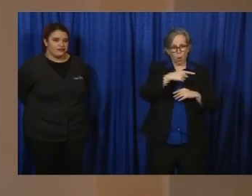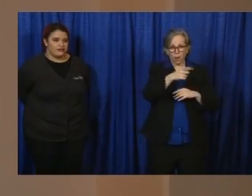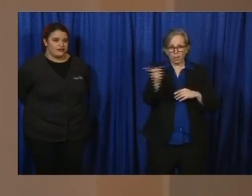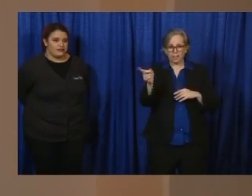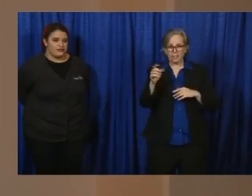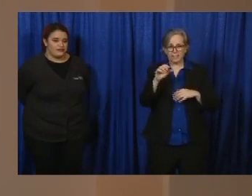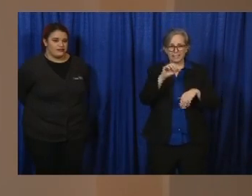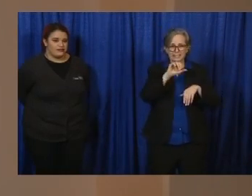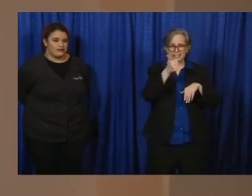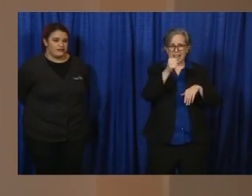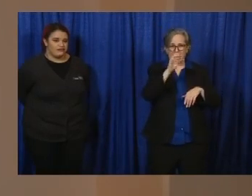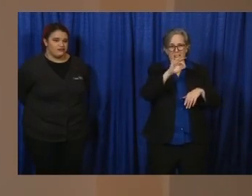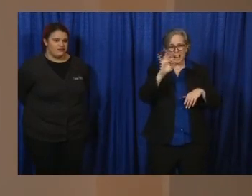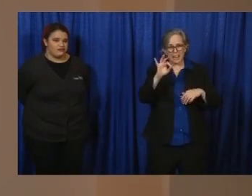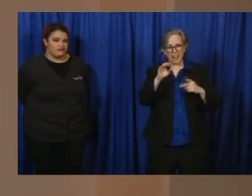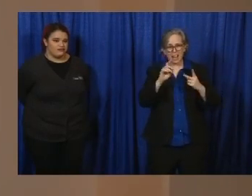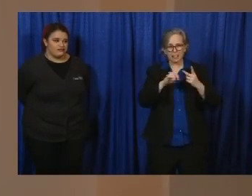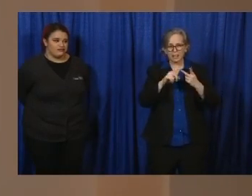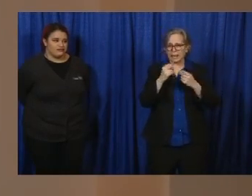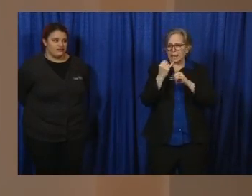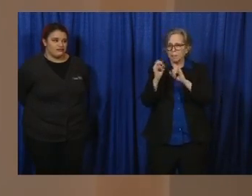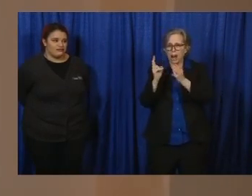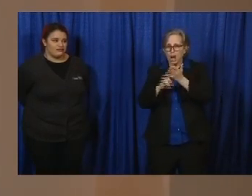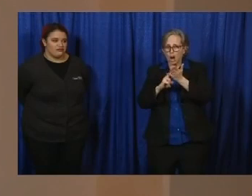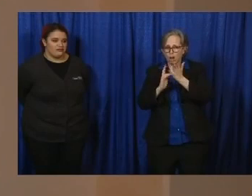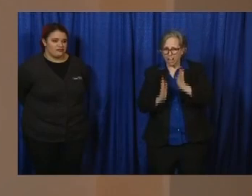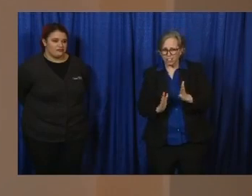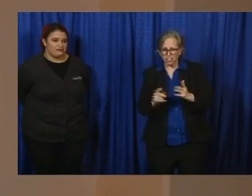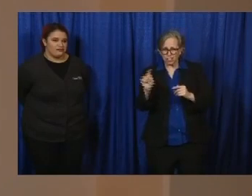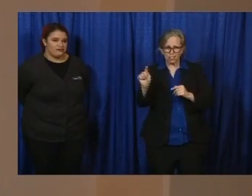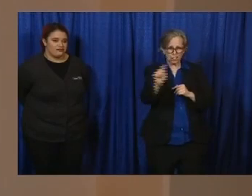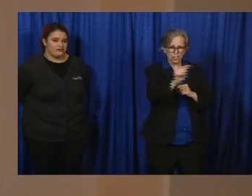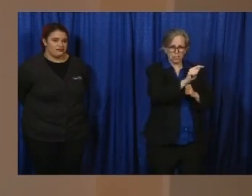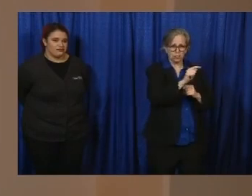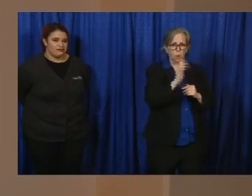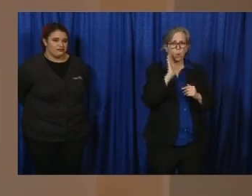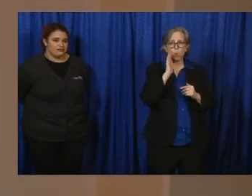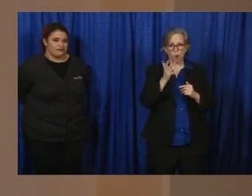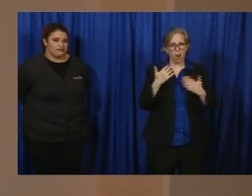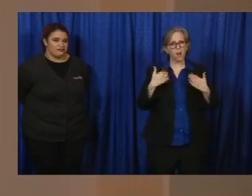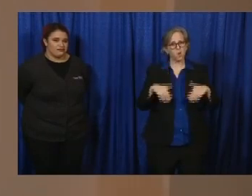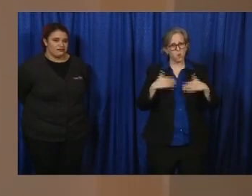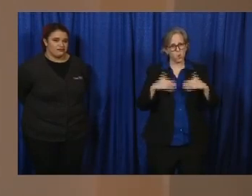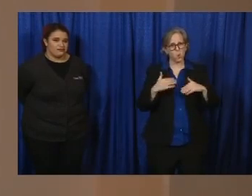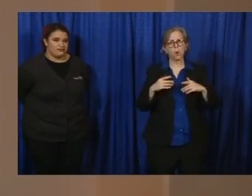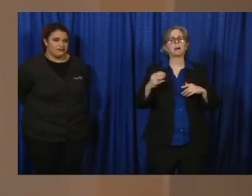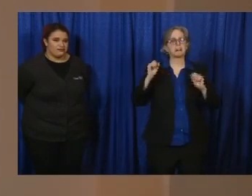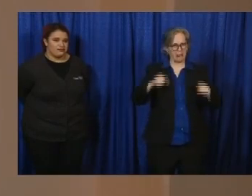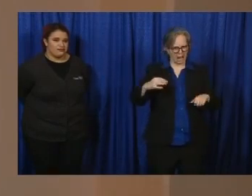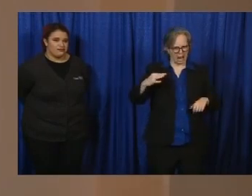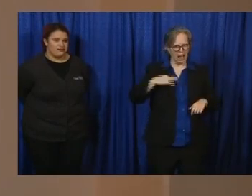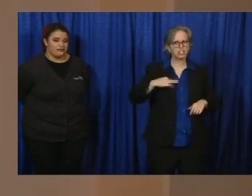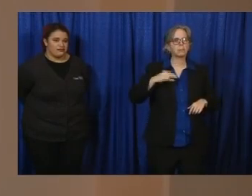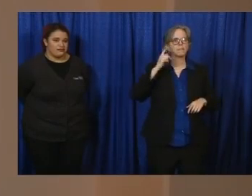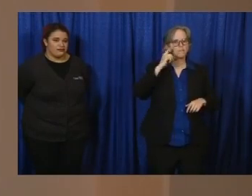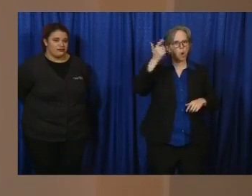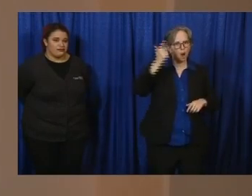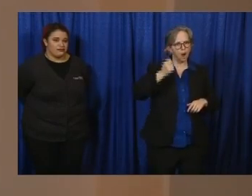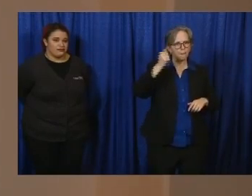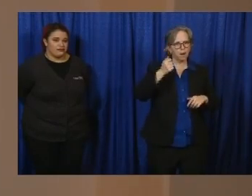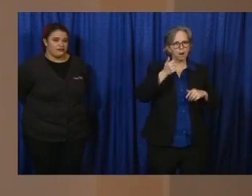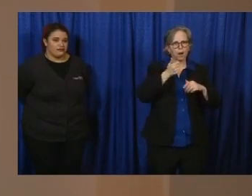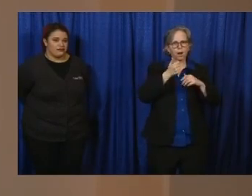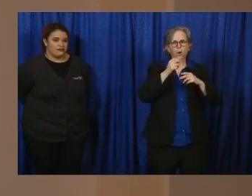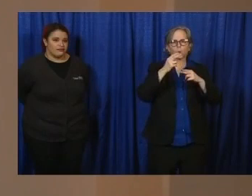employed folks who are eligible for new benefits under the CARE Act. That is an entirely new separate system